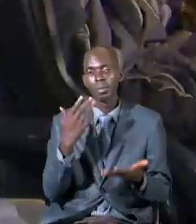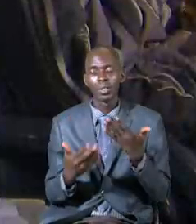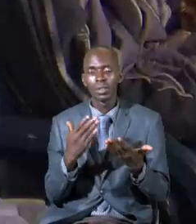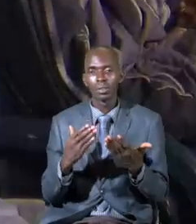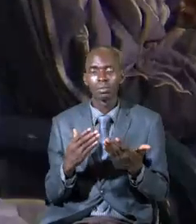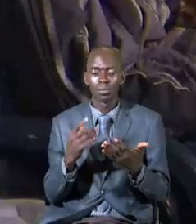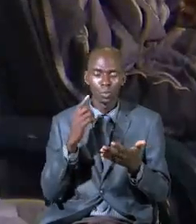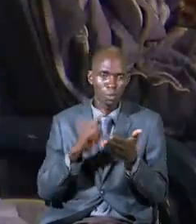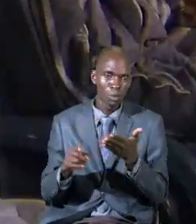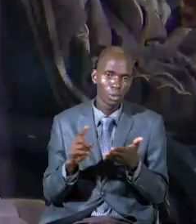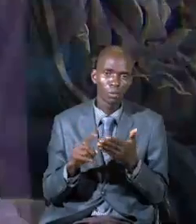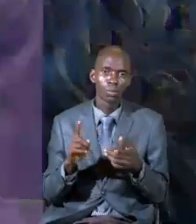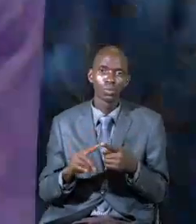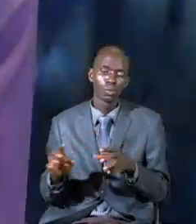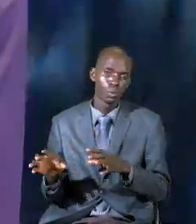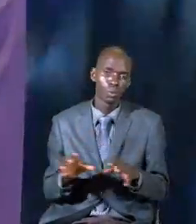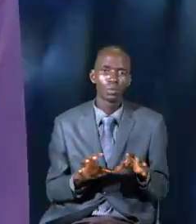to do.